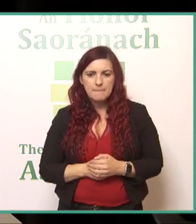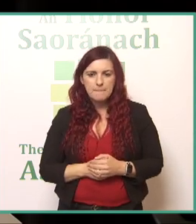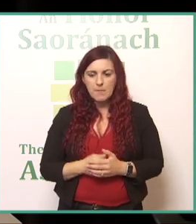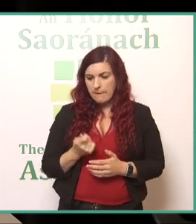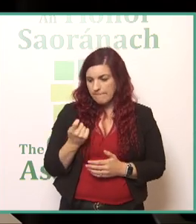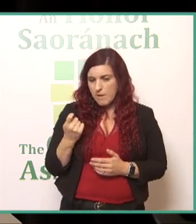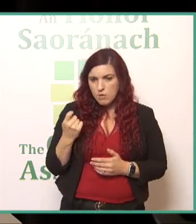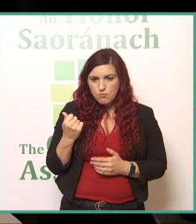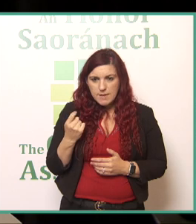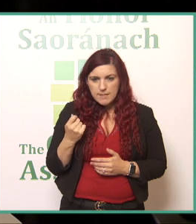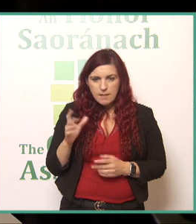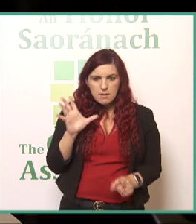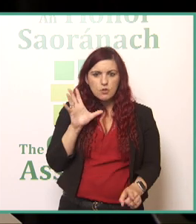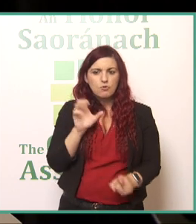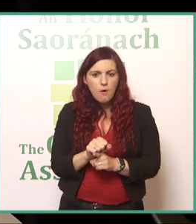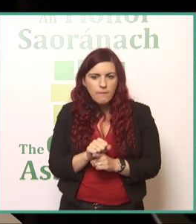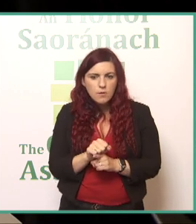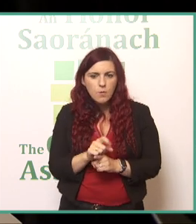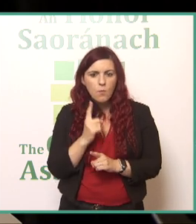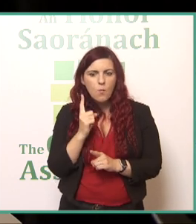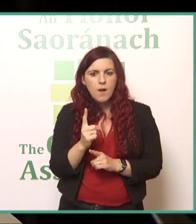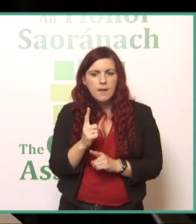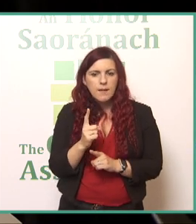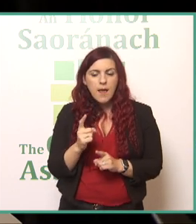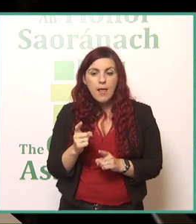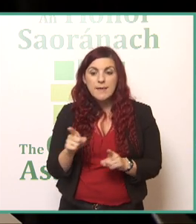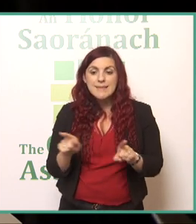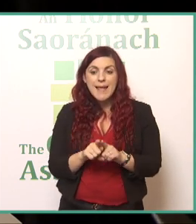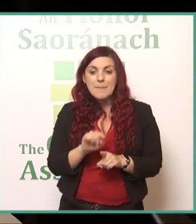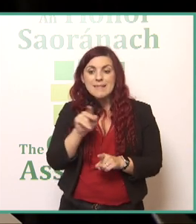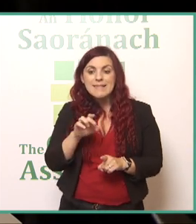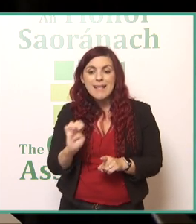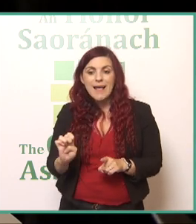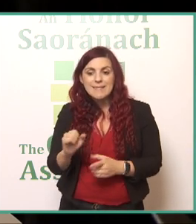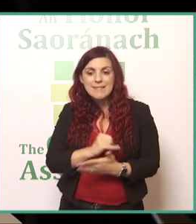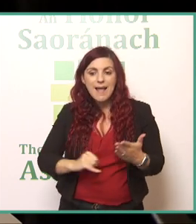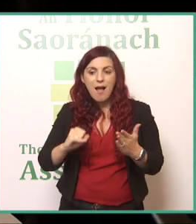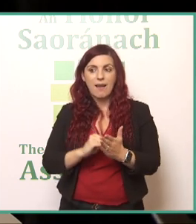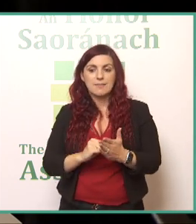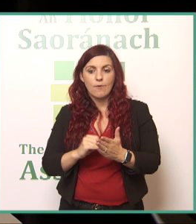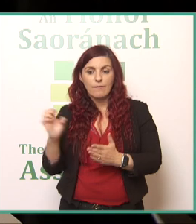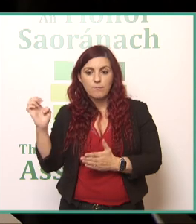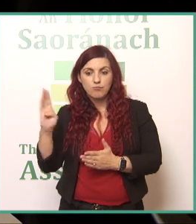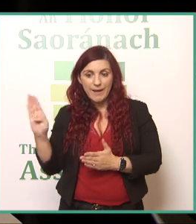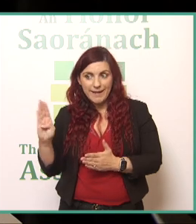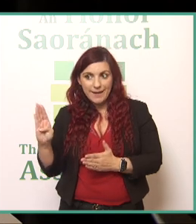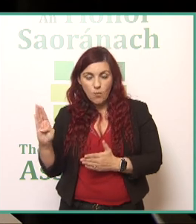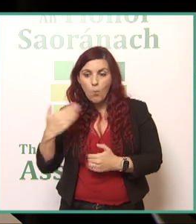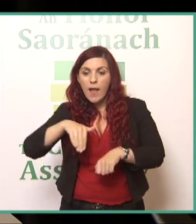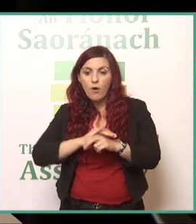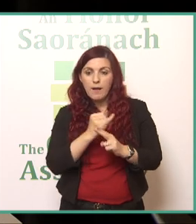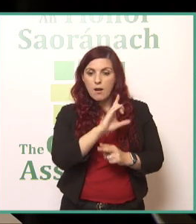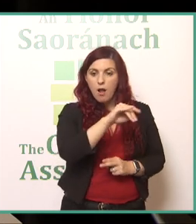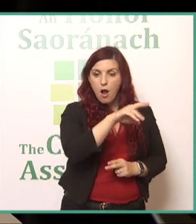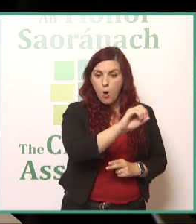Just recently, they discovered a peatland the size of the island of Britain in the Congo. So, and